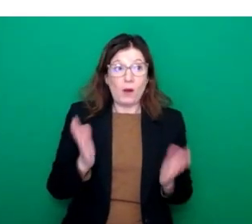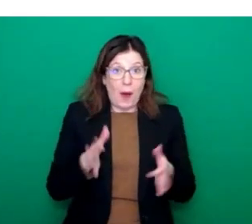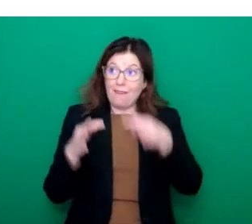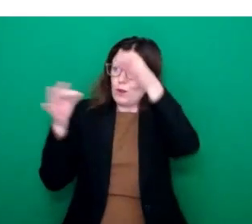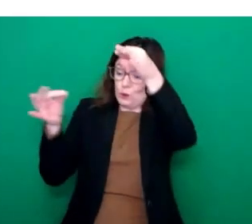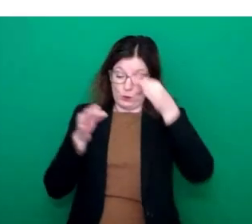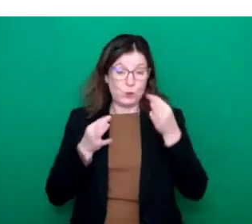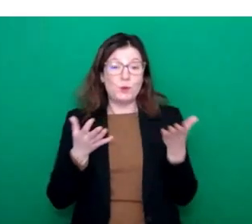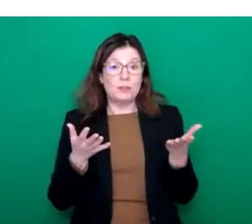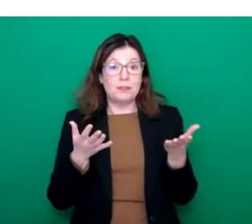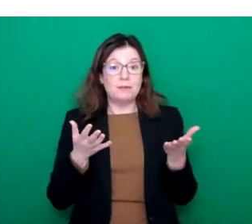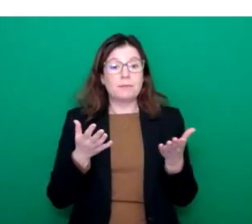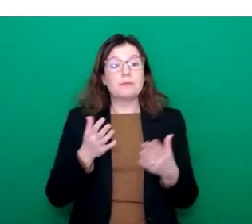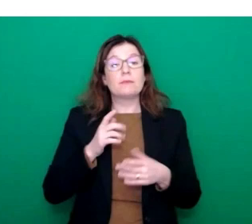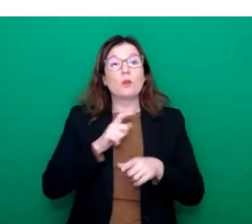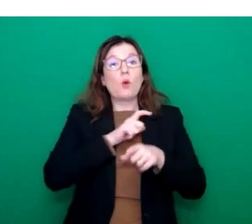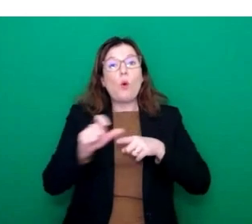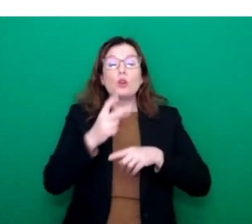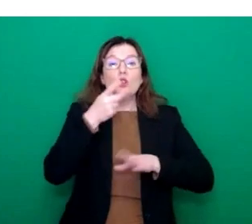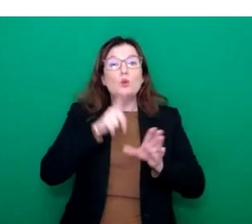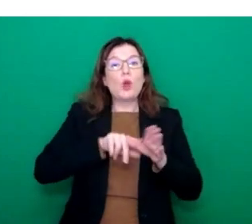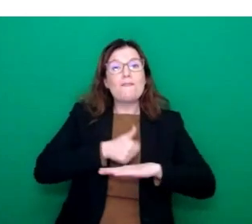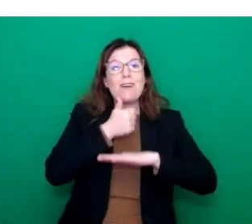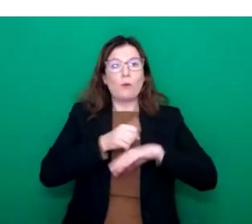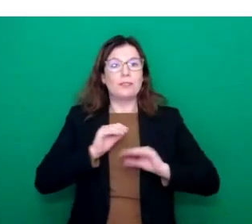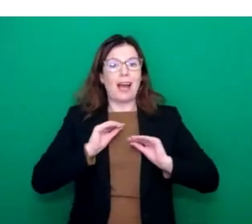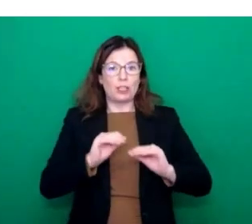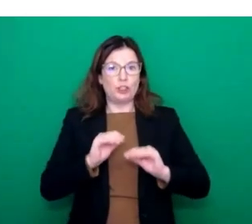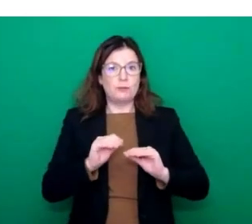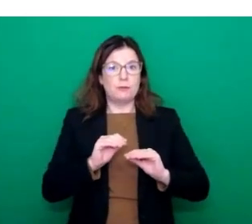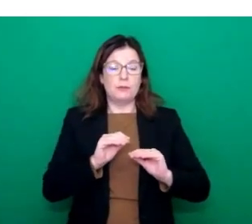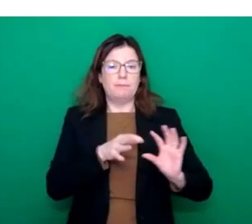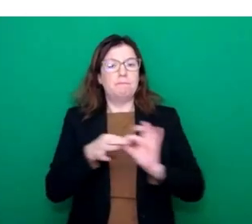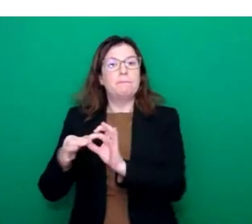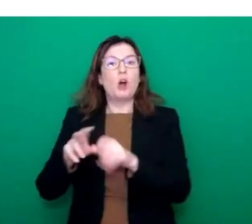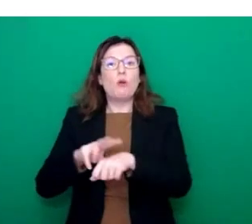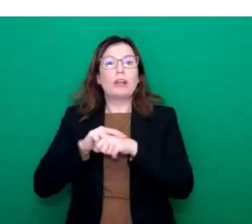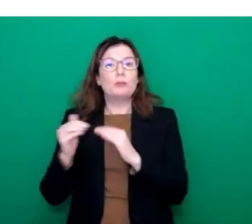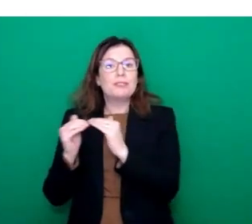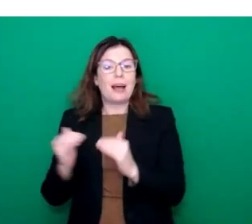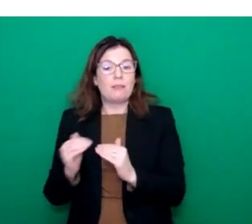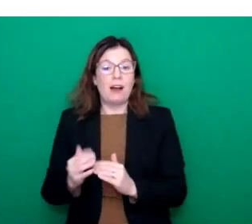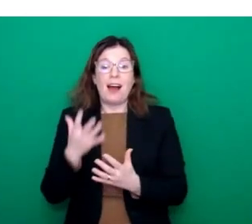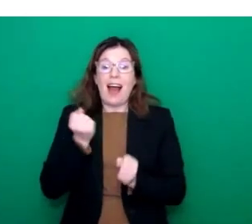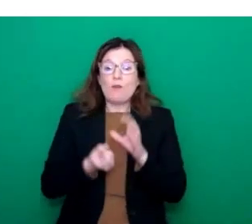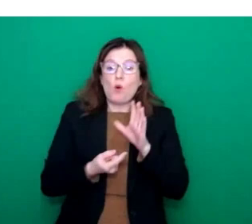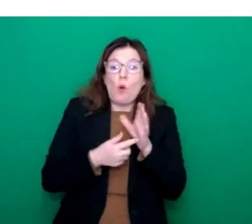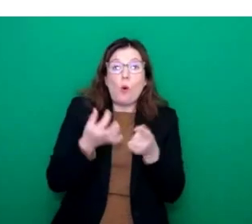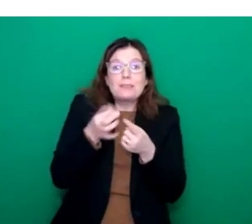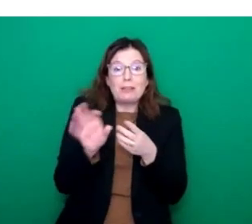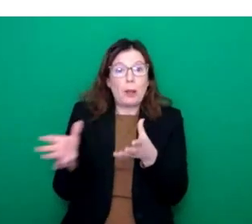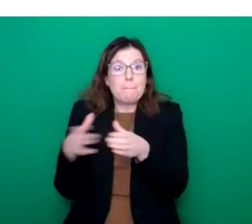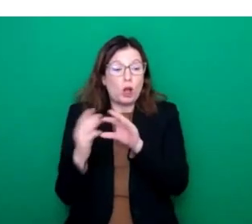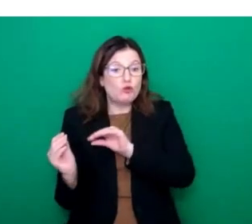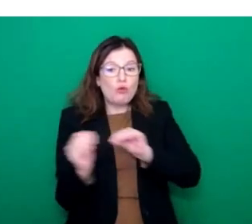This would be a 2-year foundation training program with the apprenticeship standards. There's core and specialist modules, which